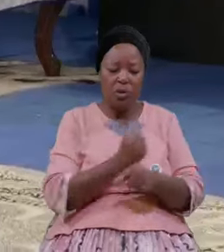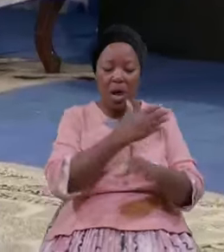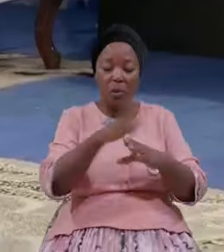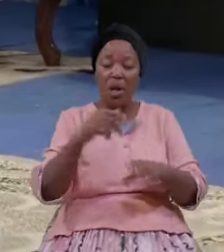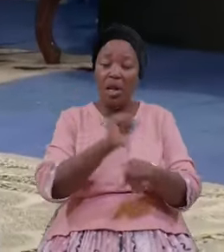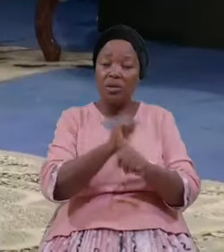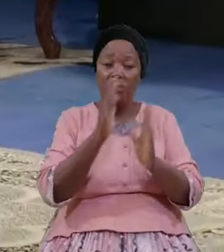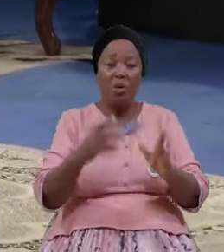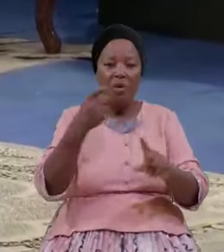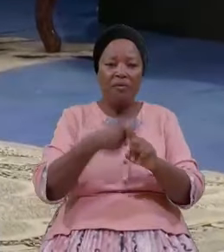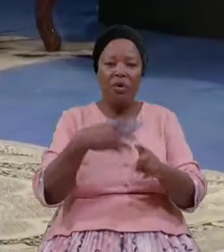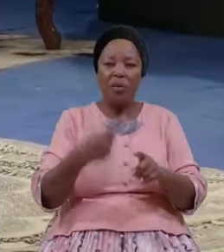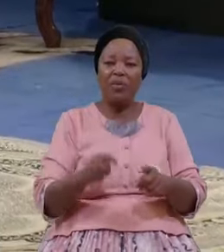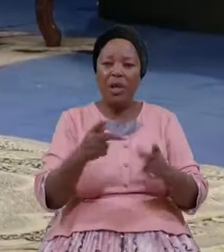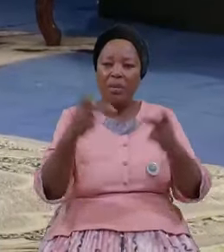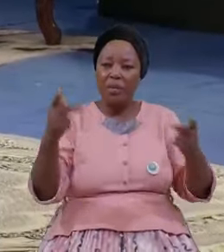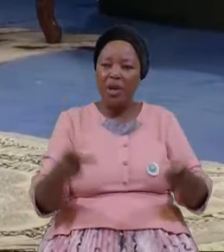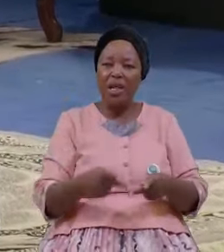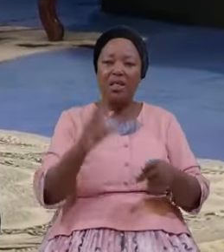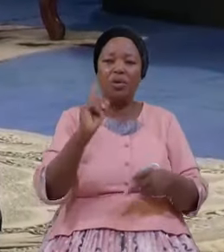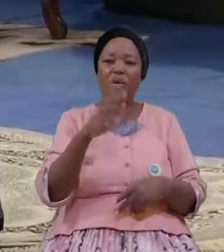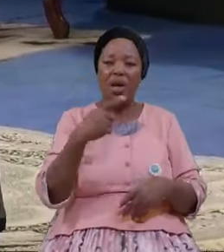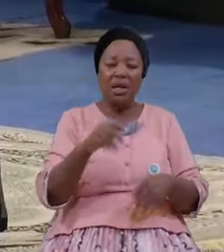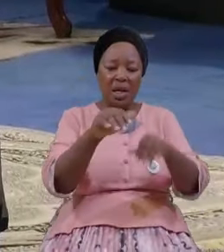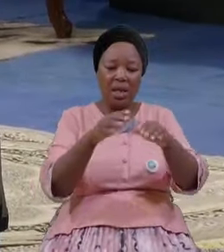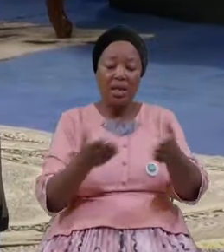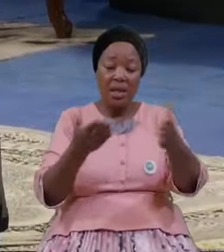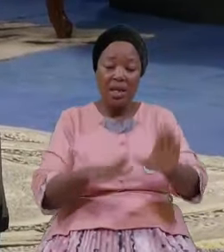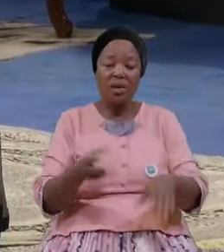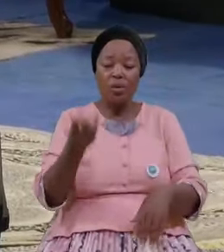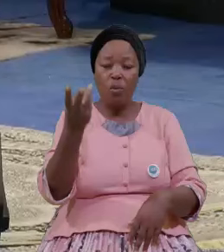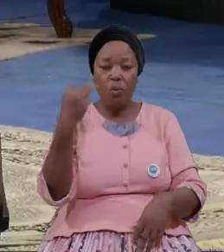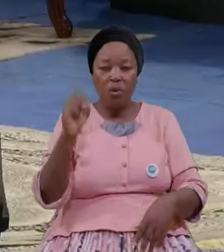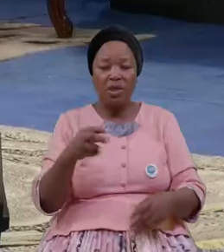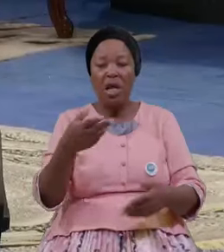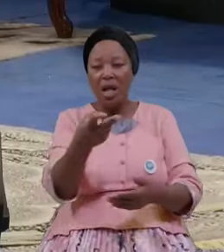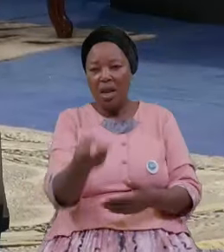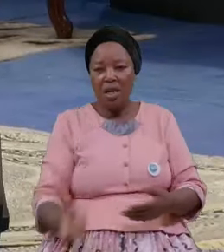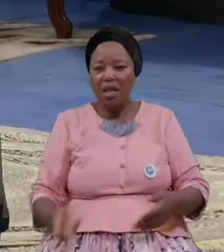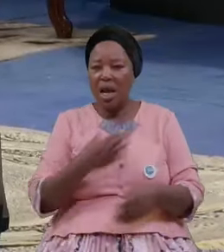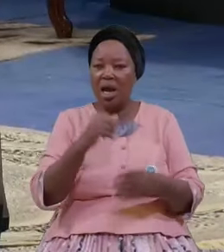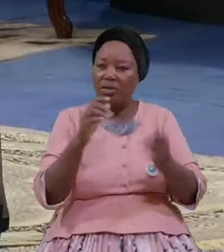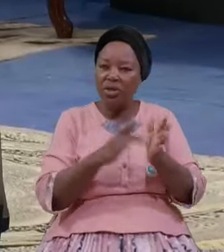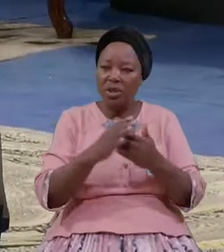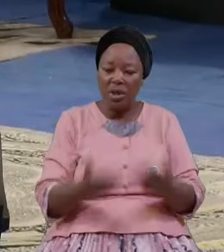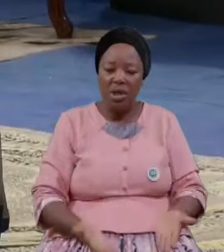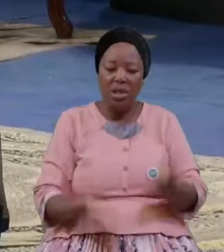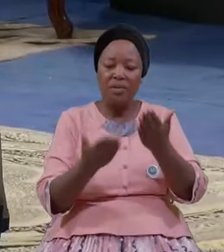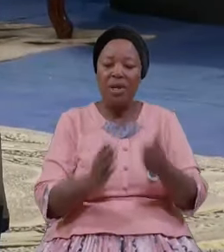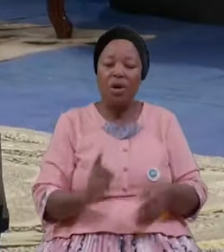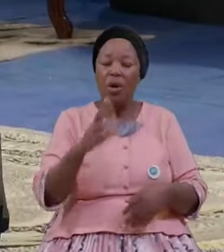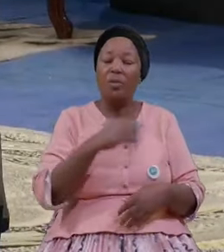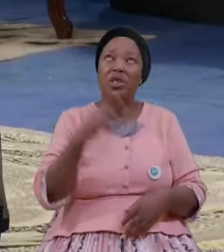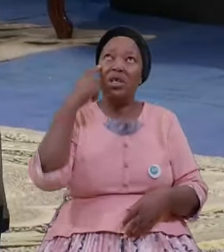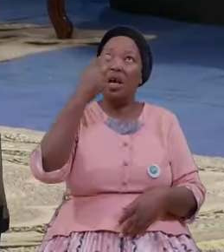the place where the dead was laid. And Jesus lifted up his eyes and said,